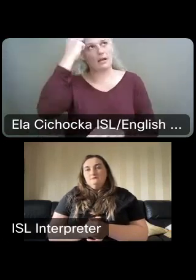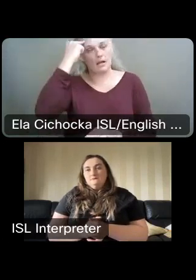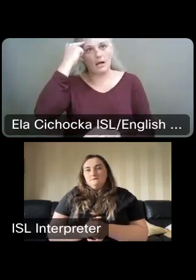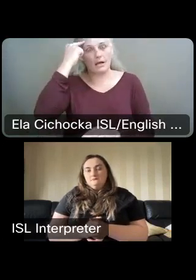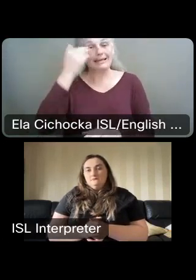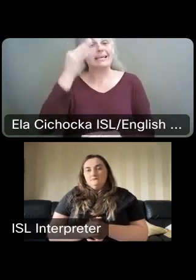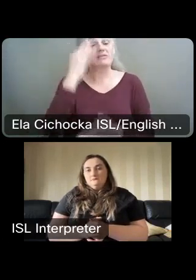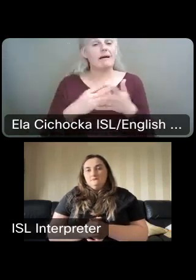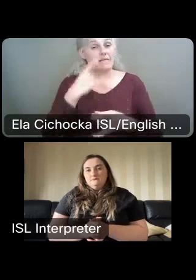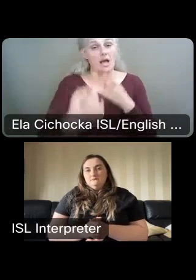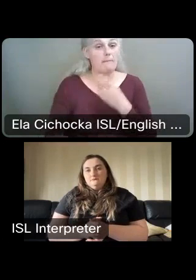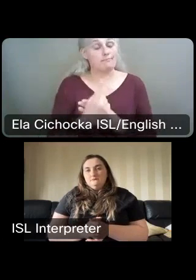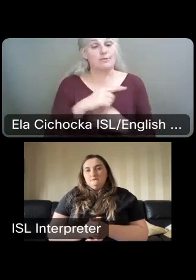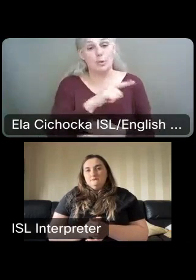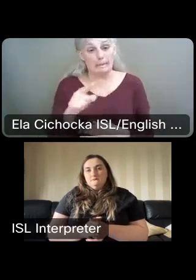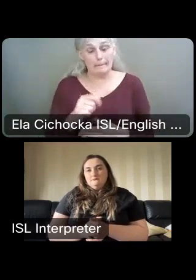like this happens to them.